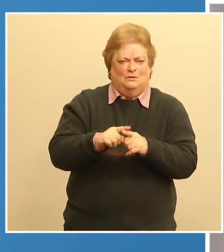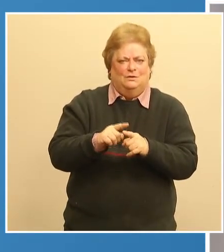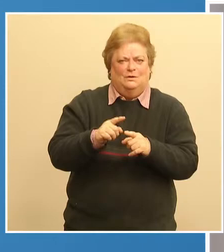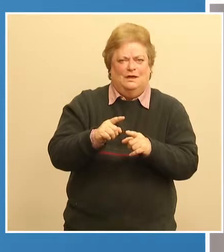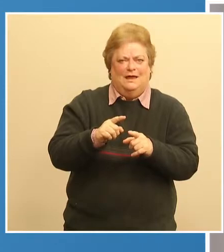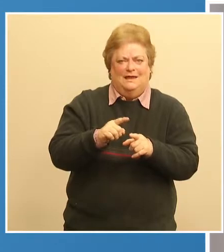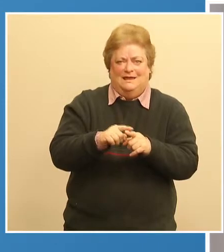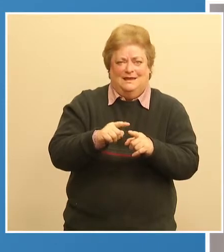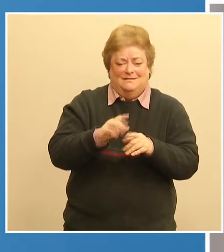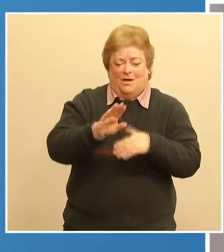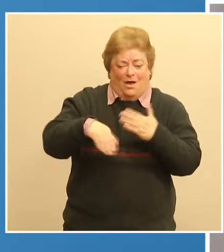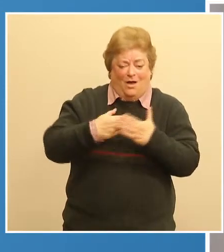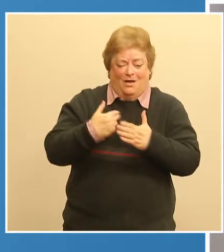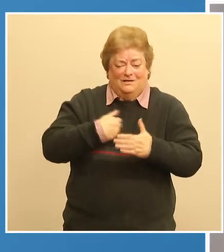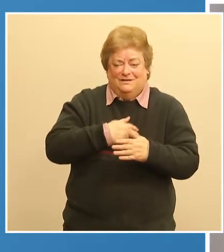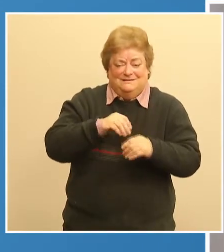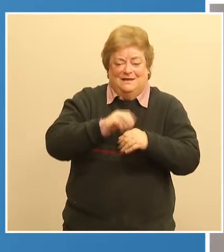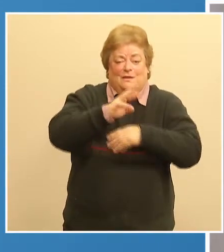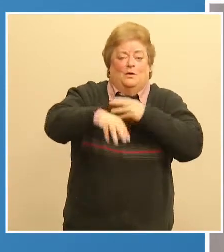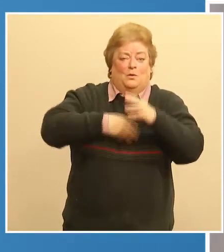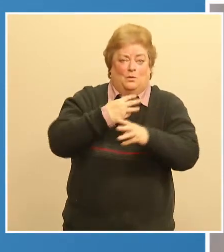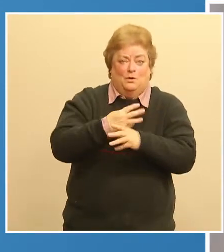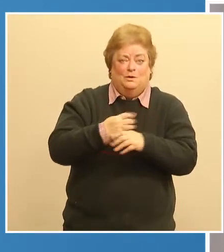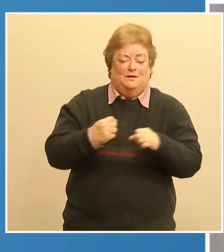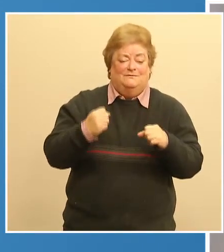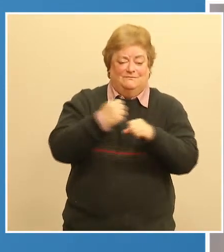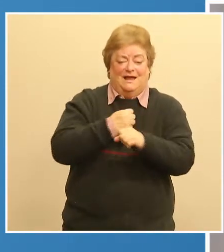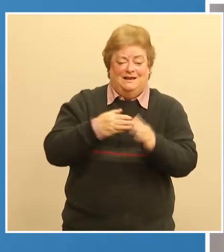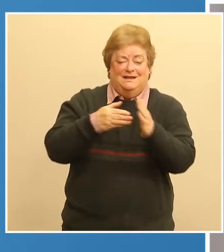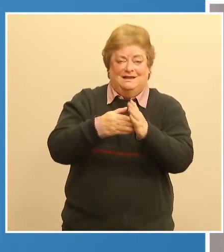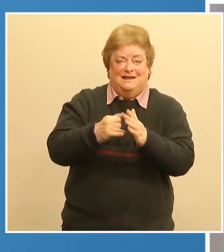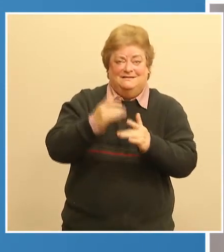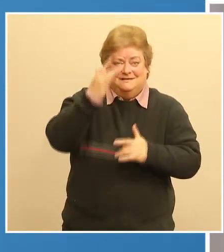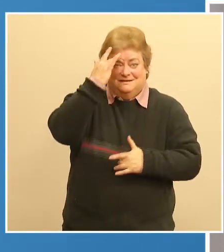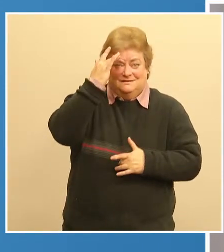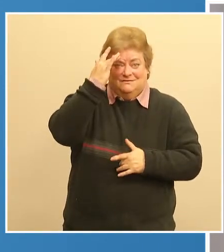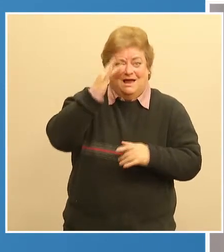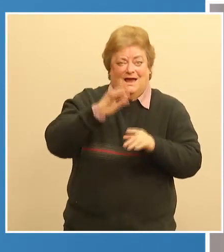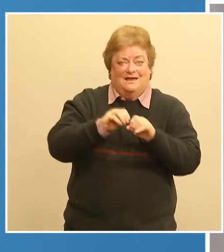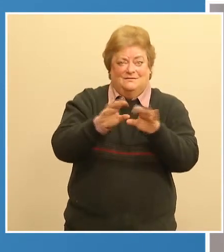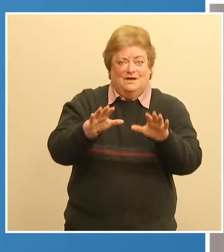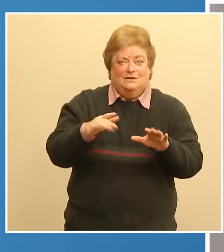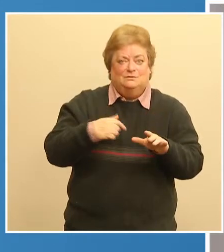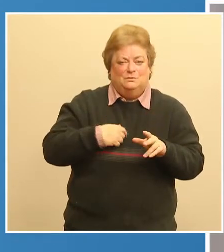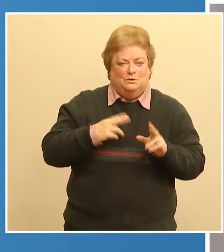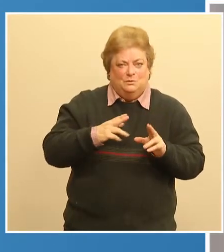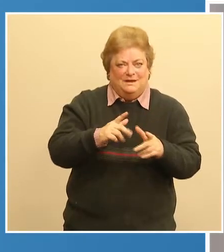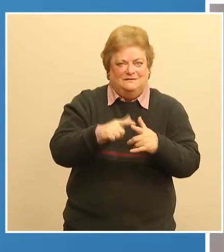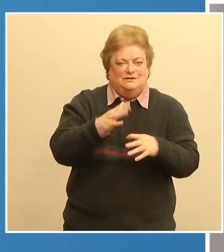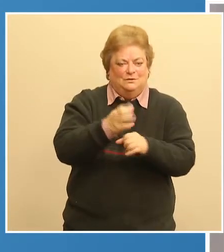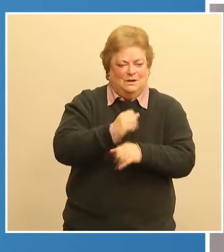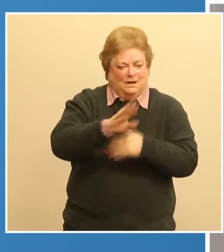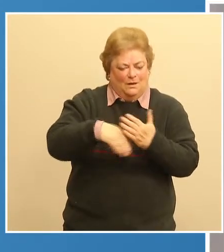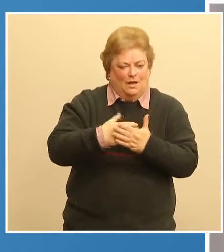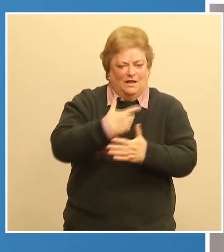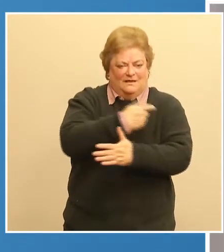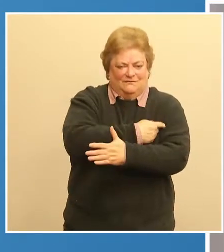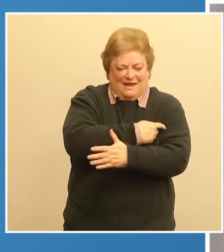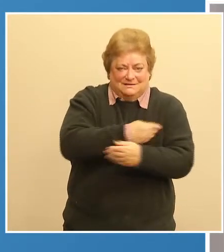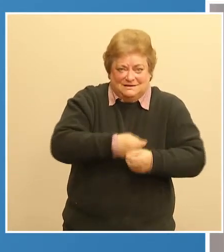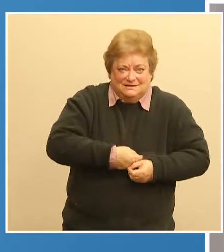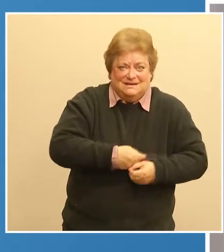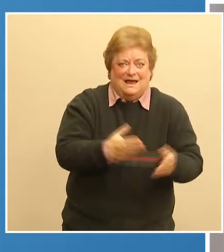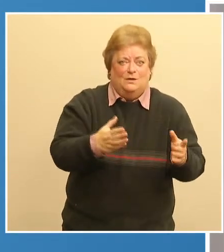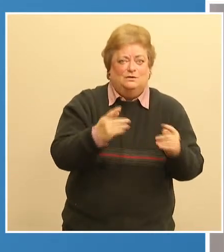even the world in this race against the virus and its variants. So we are racing to push vaccines into the arms of community members as quickly